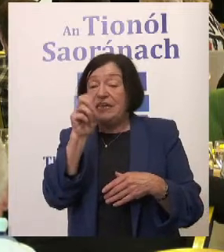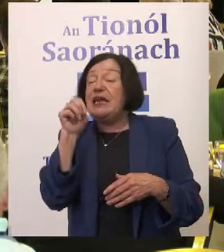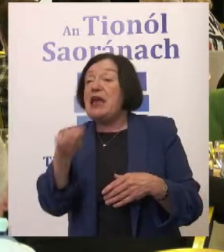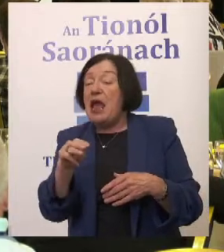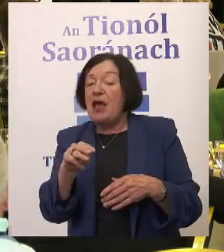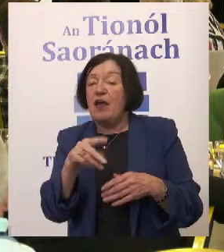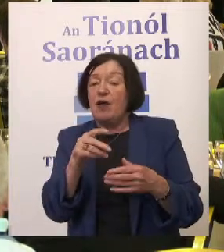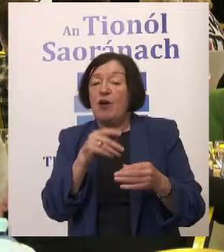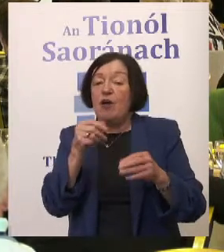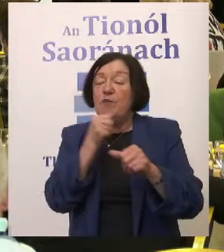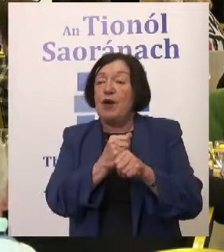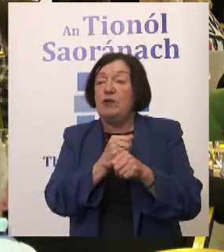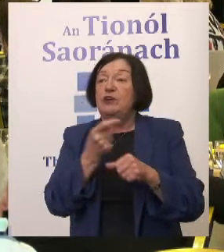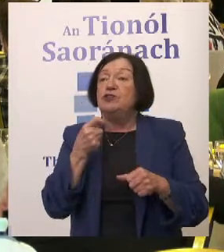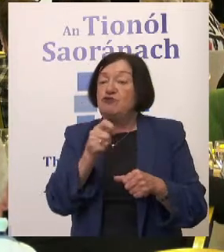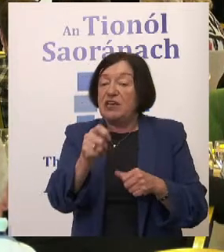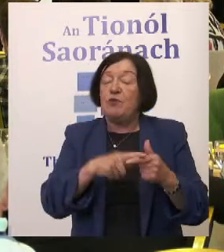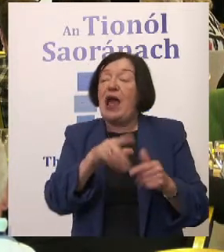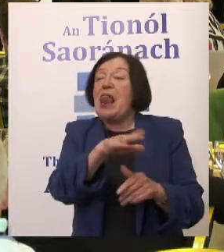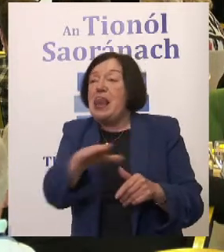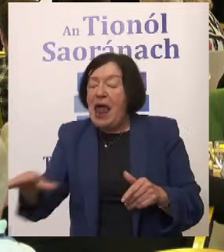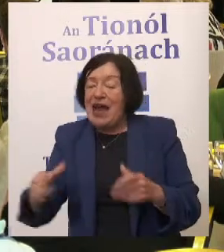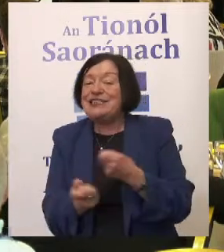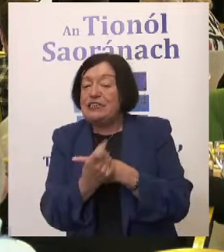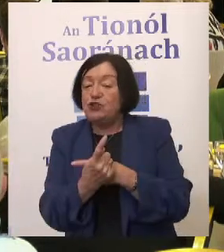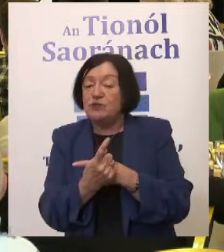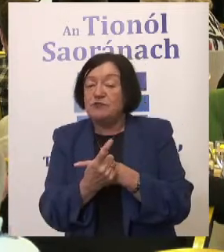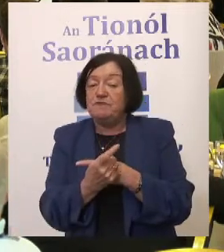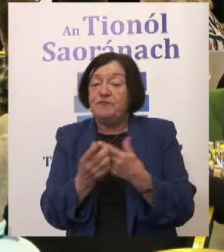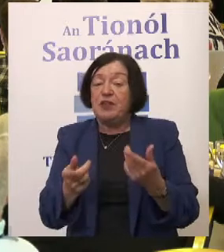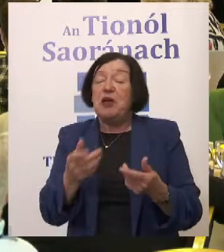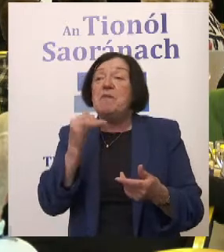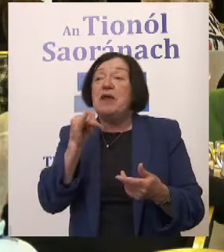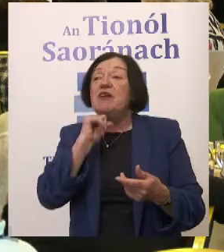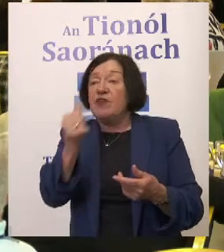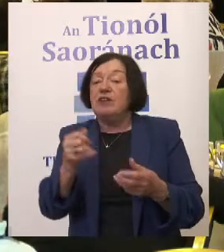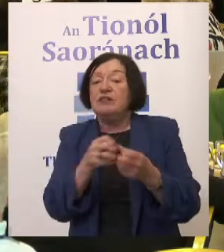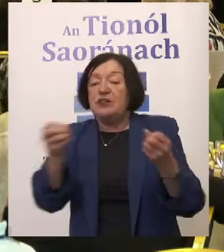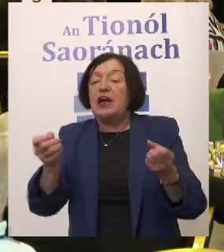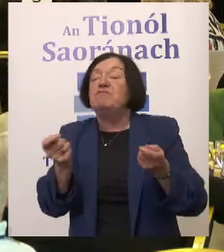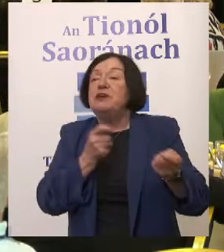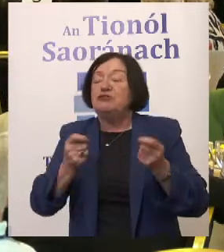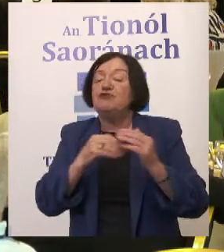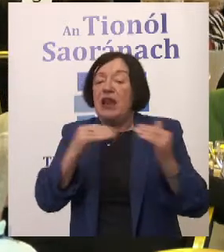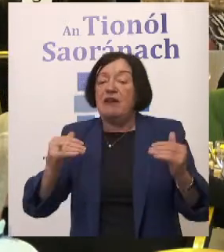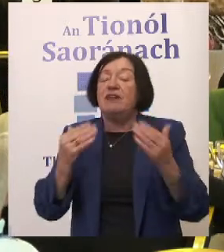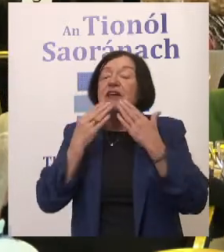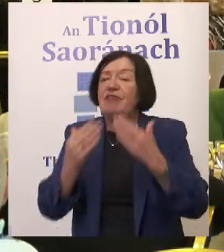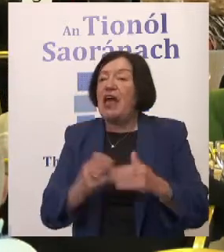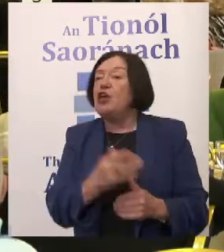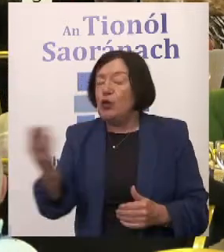mayor dealing with transport and land use, but if not, maybe something at national level. Thank you.